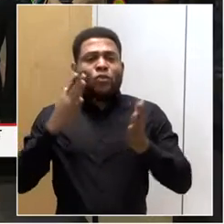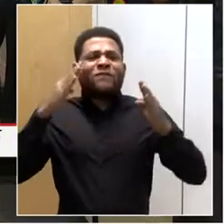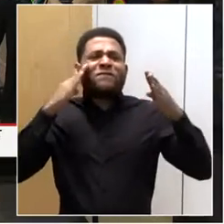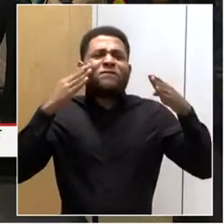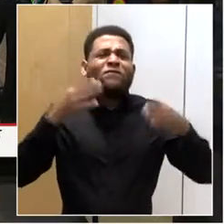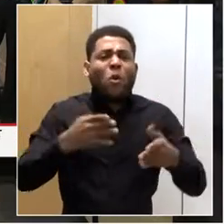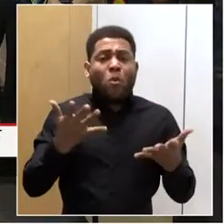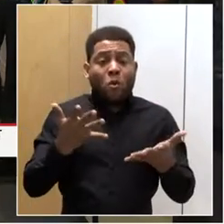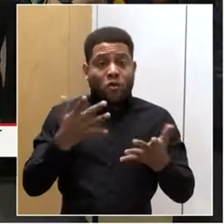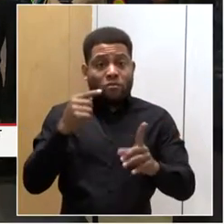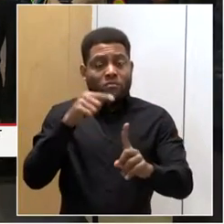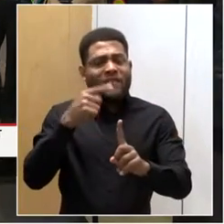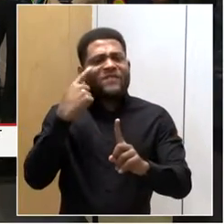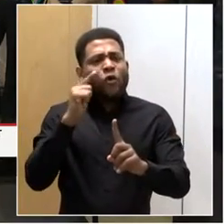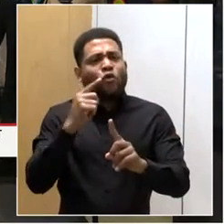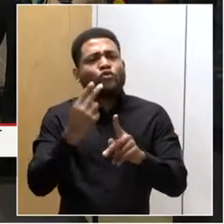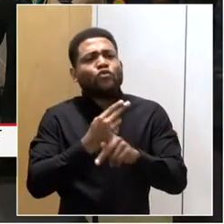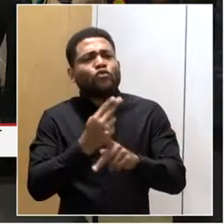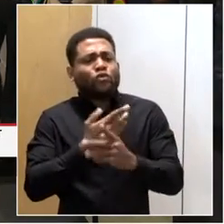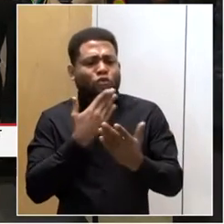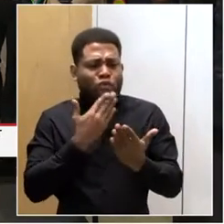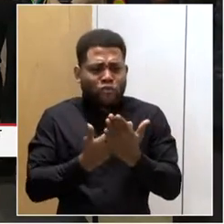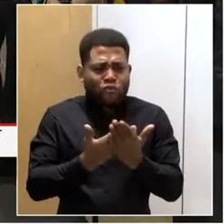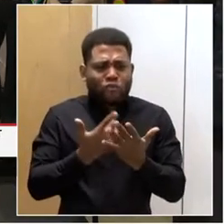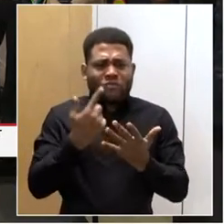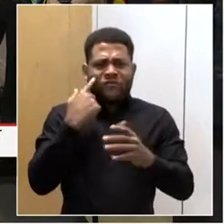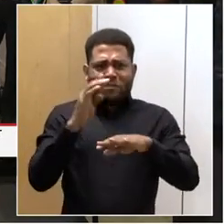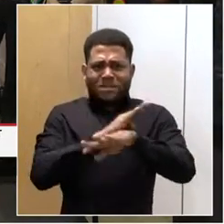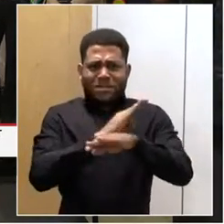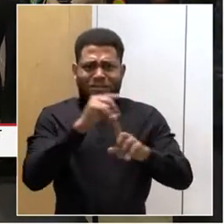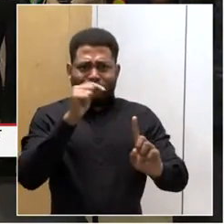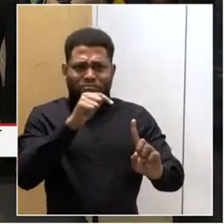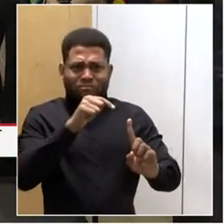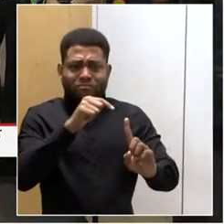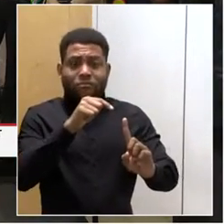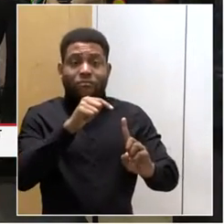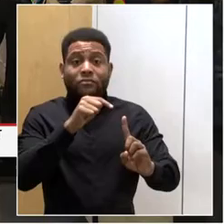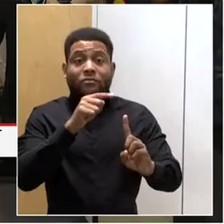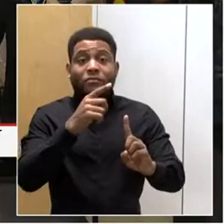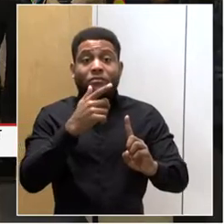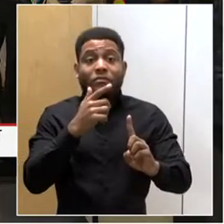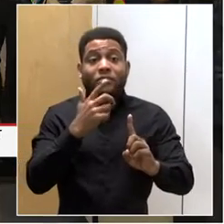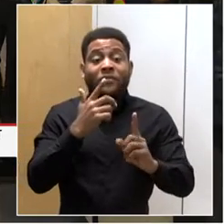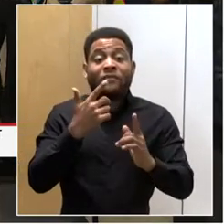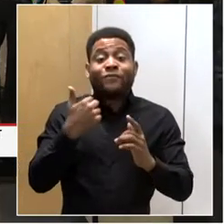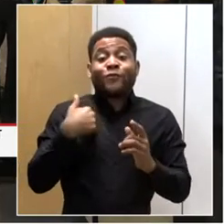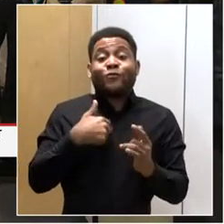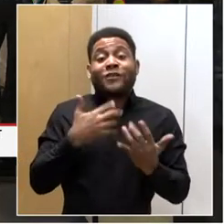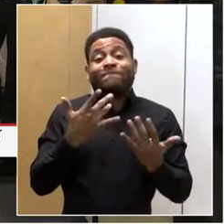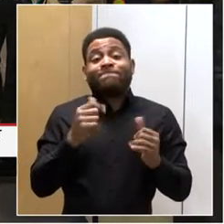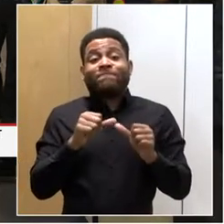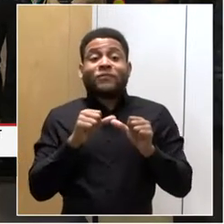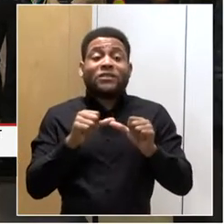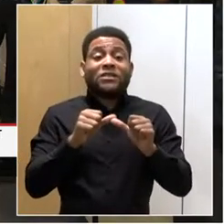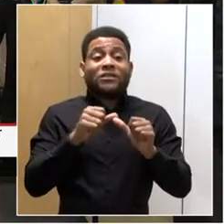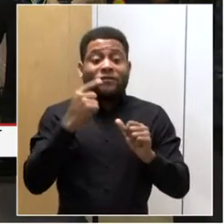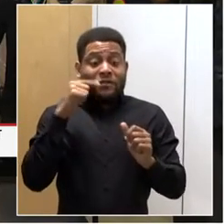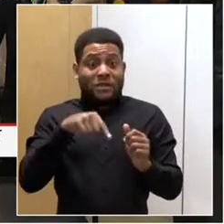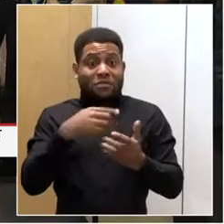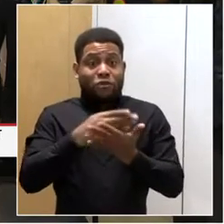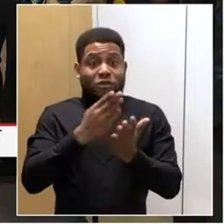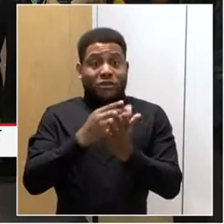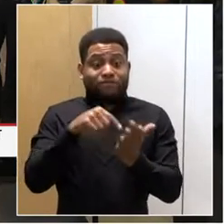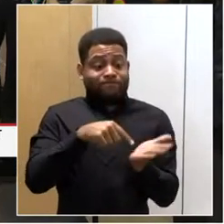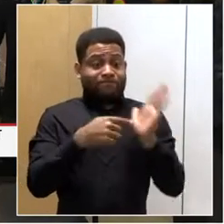reputation for being good for business. And we continue in this proposal, something that was very